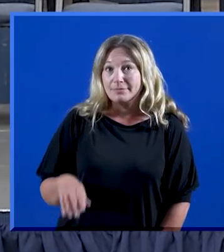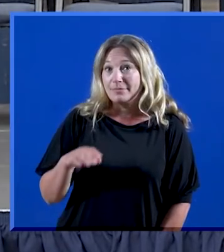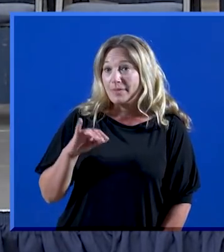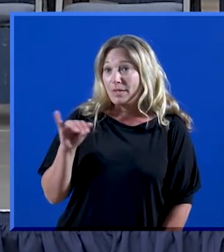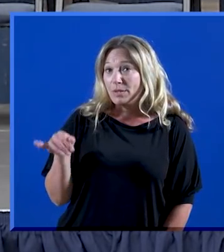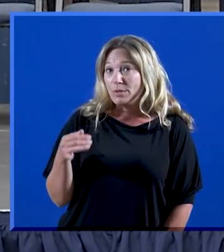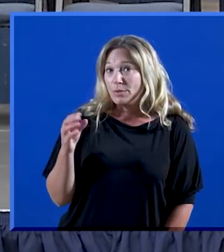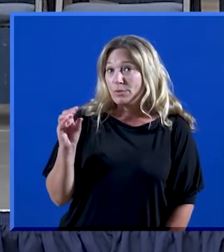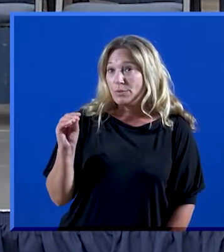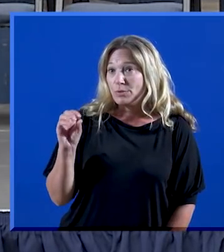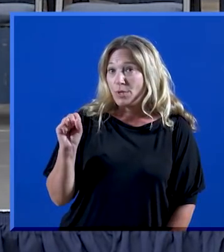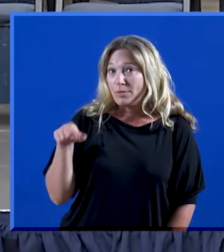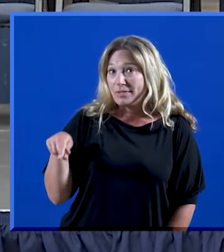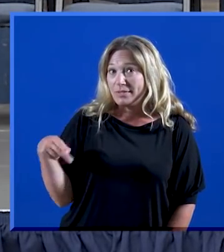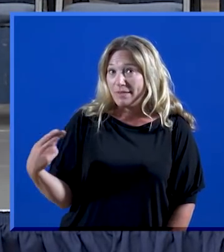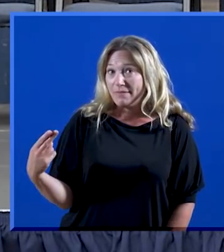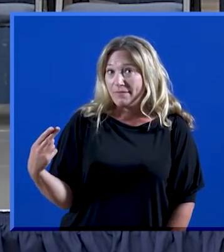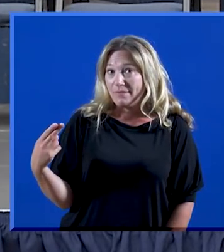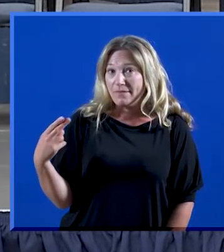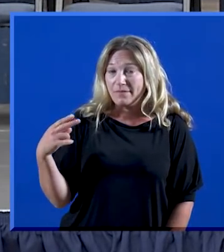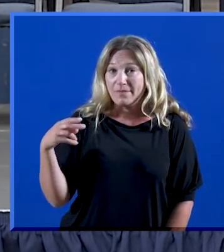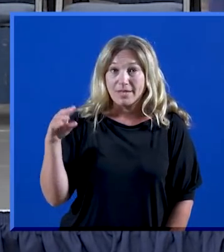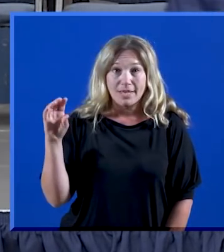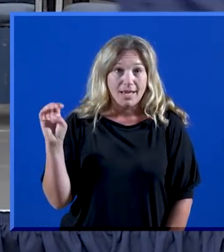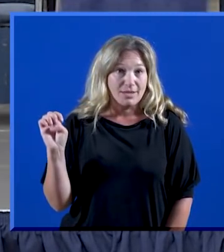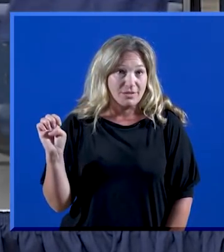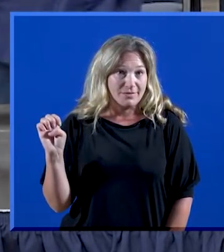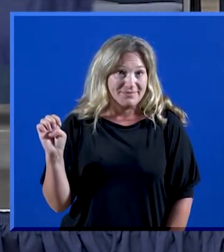Joseph Echeveste.